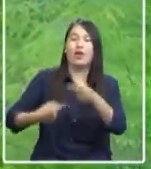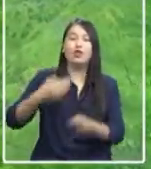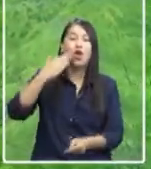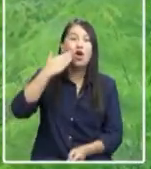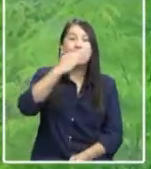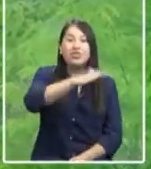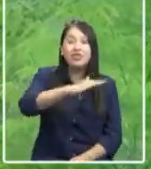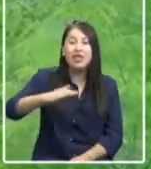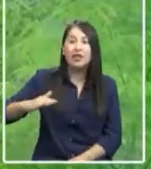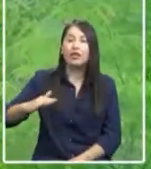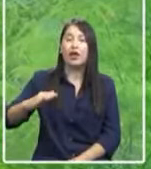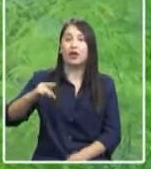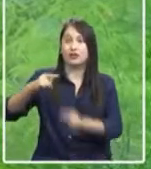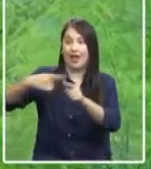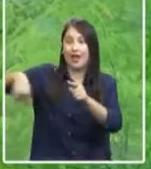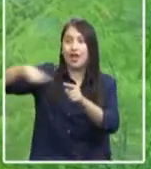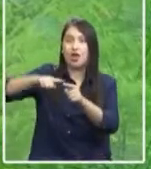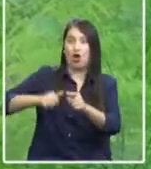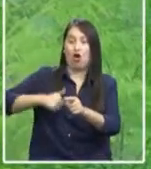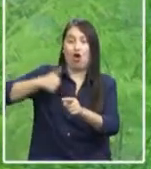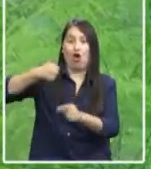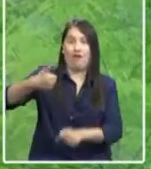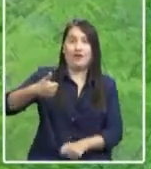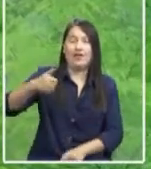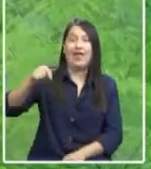generation? Will they have any life?